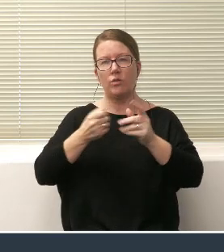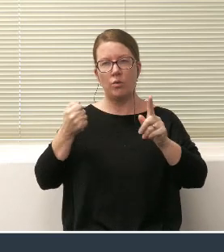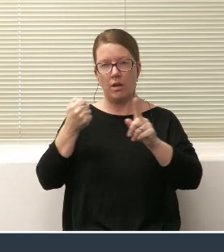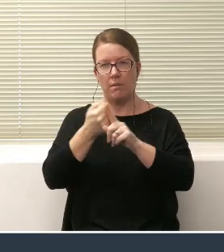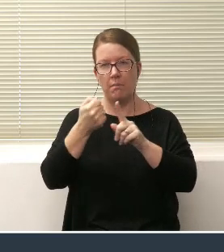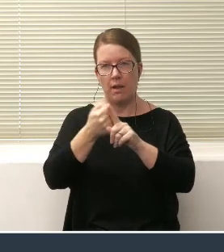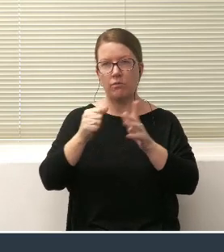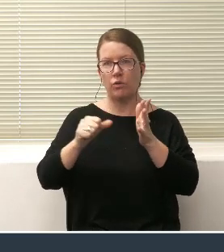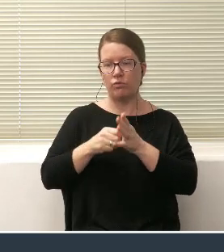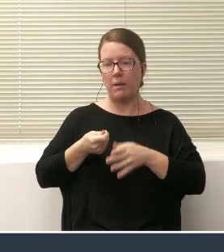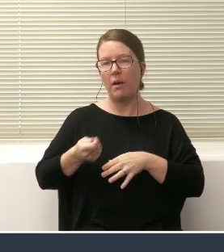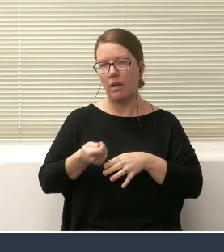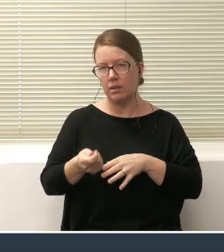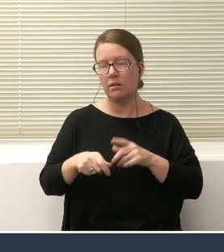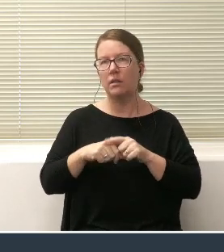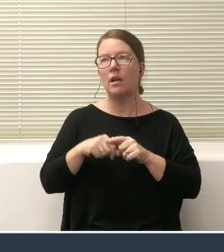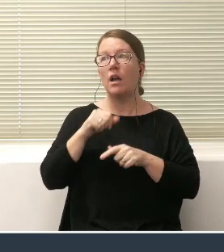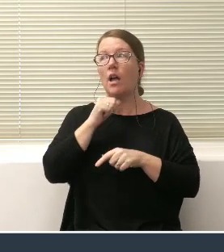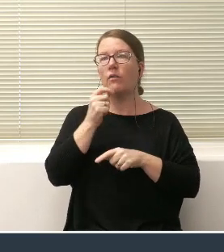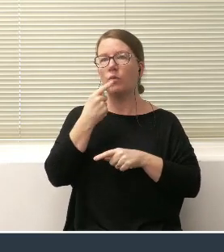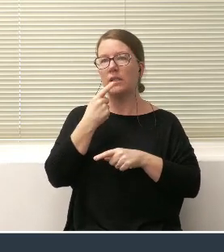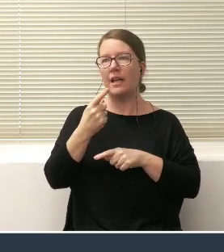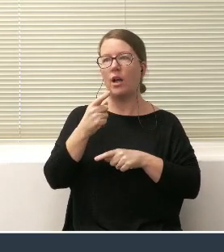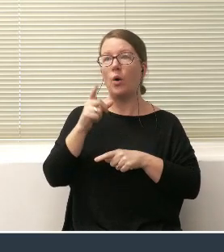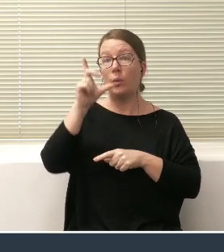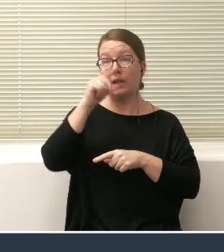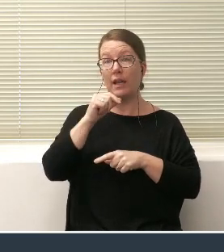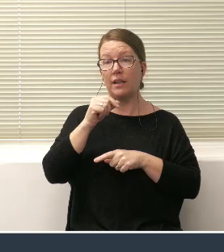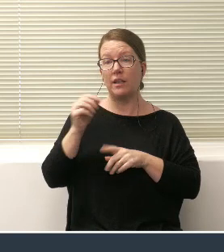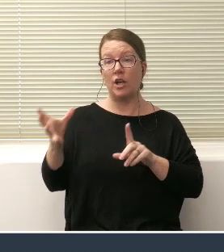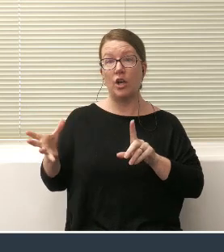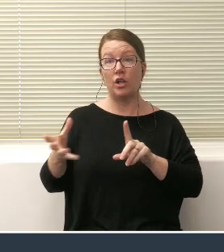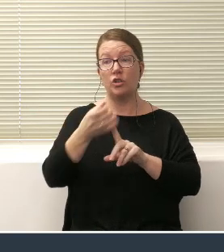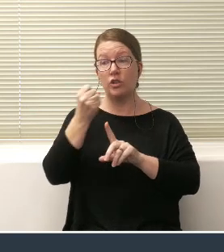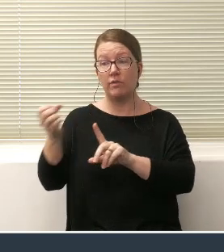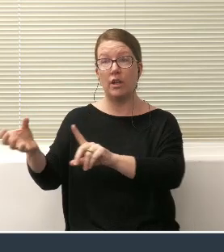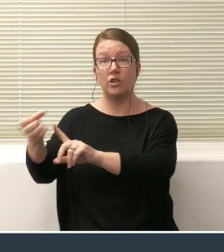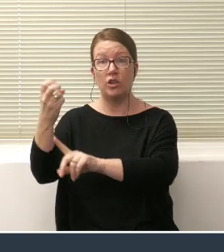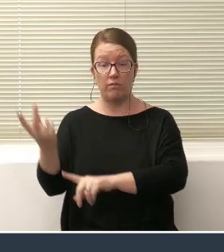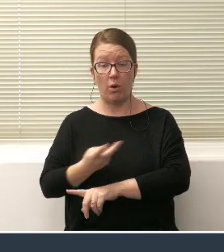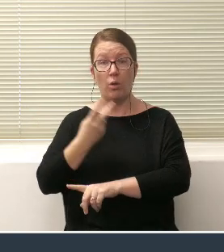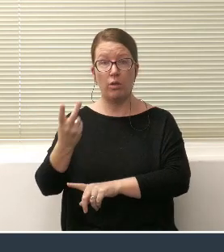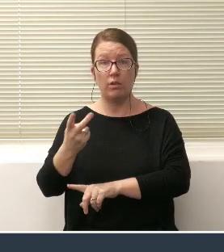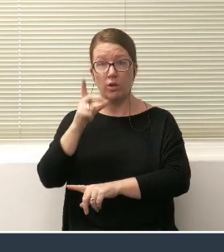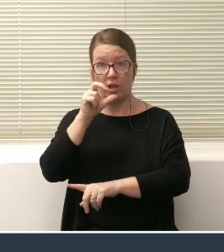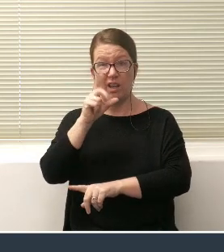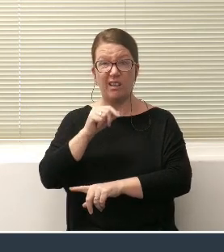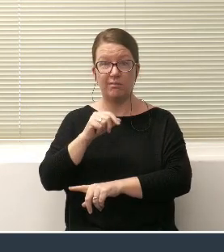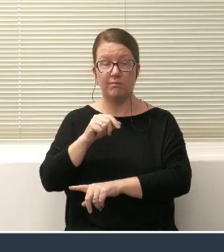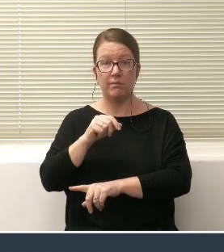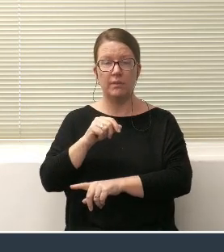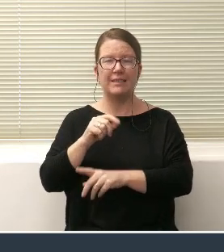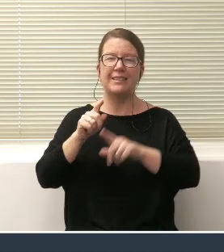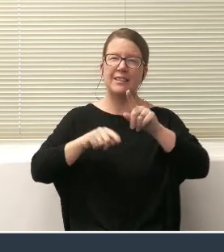ratepayers, so if we acknowledge that we could achieve the same thing through both, depending on what conditions we obviously put